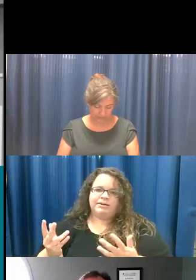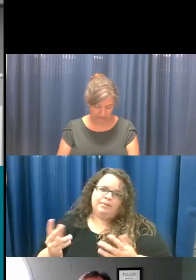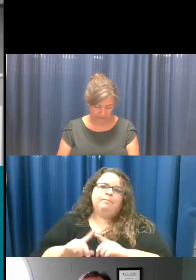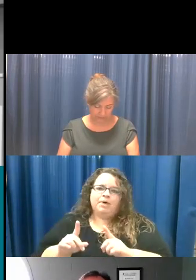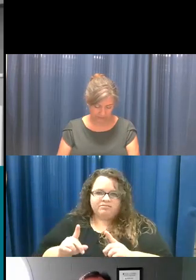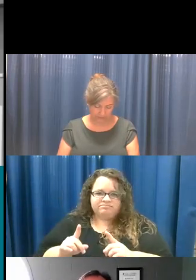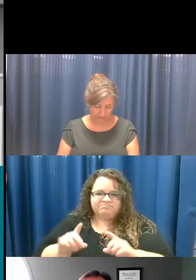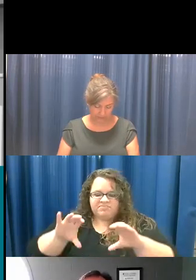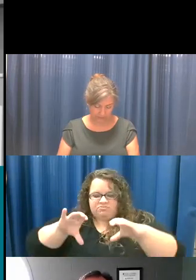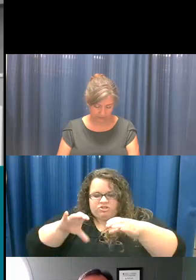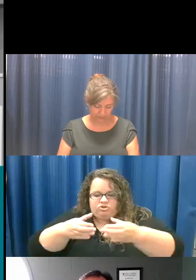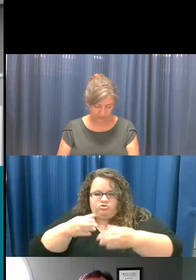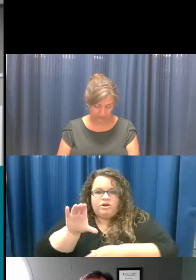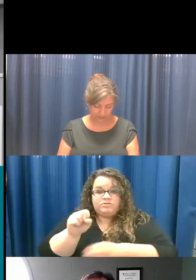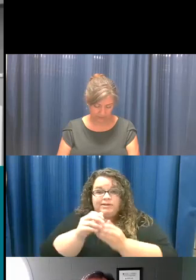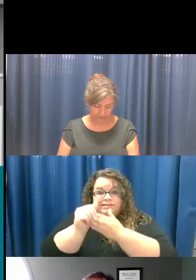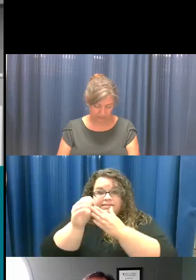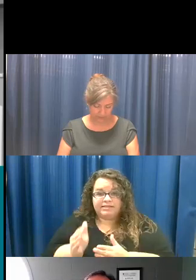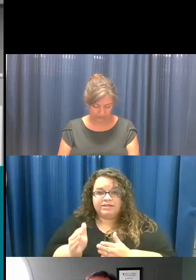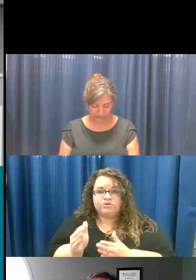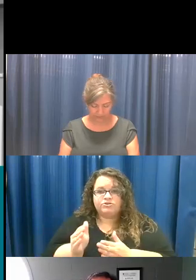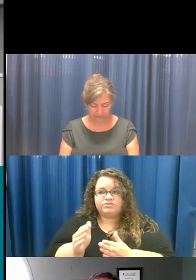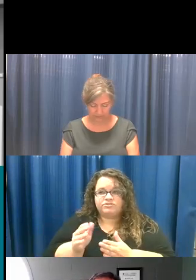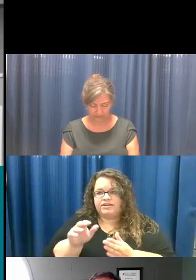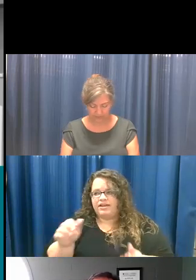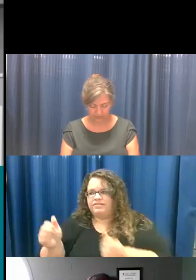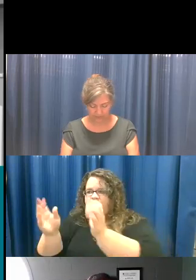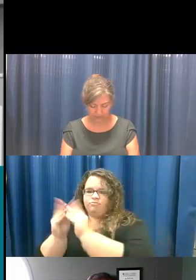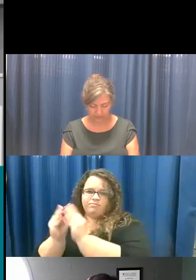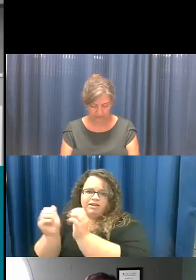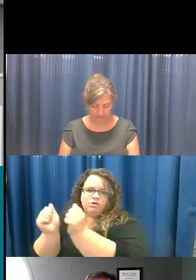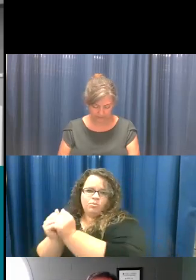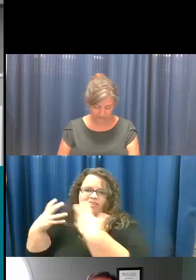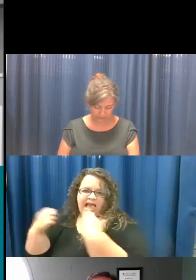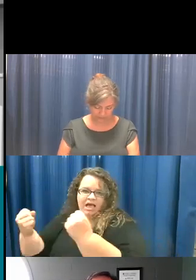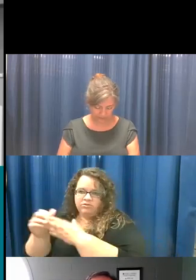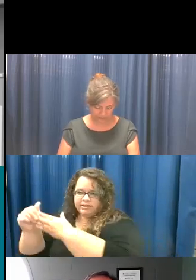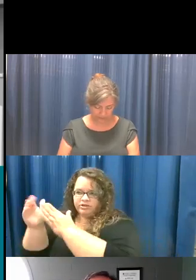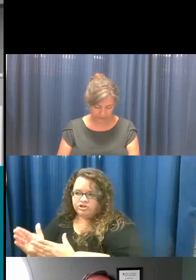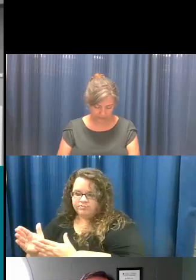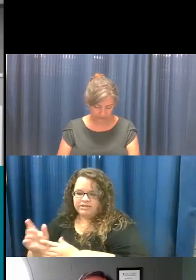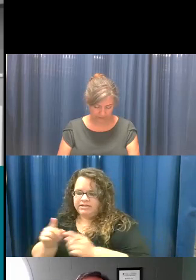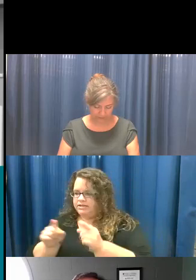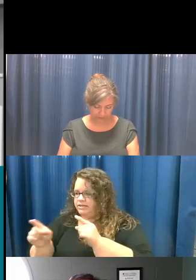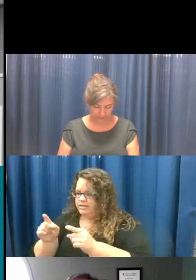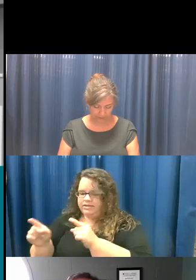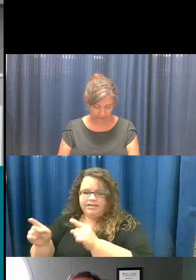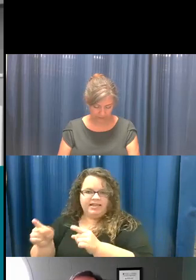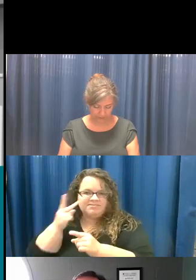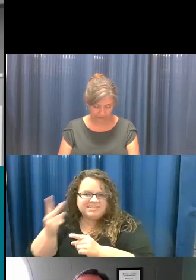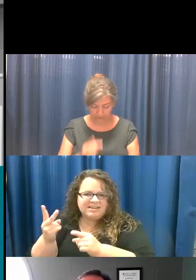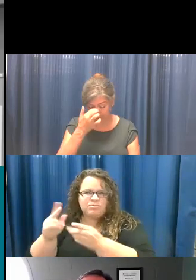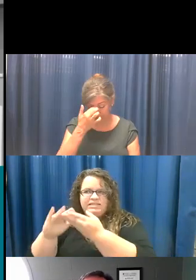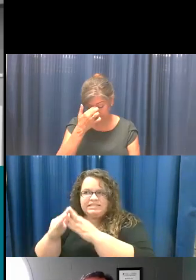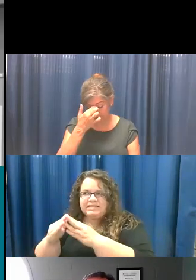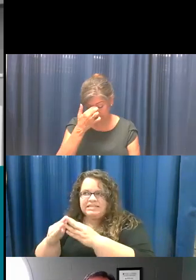leaders was meeting with public health leadership. We were looking at our numbers. We were looking at what the city and the community could